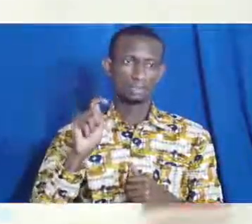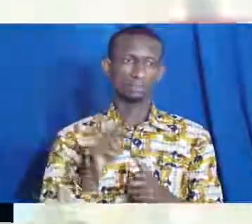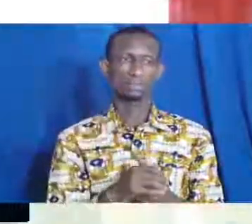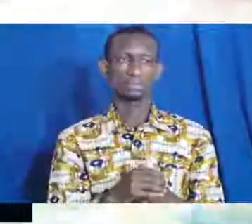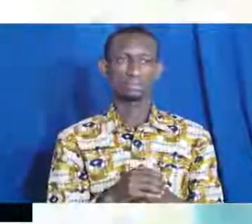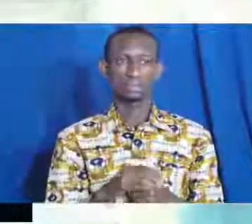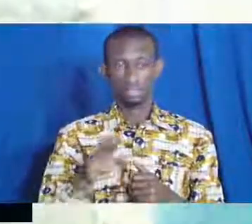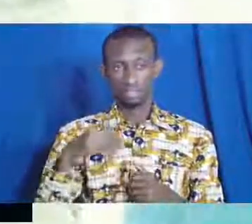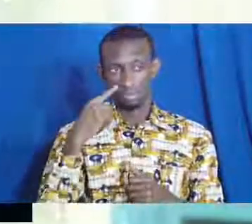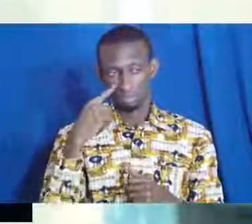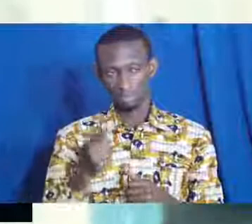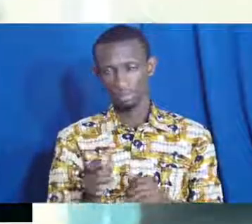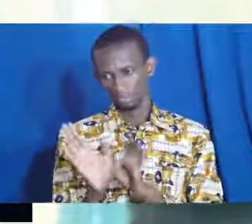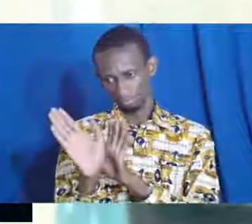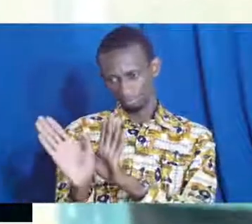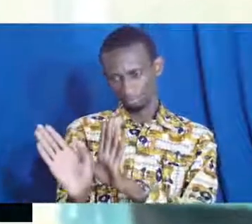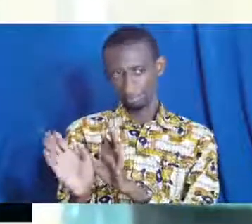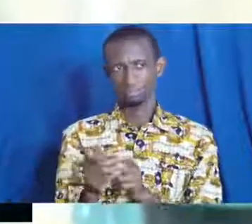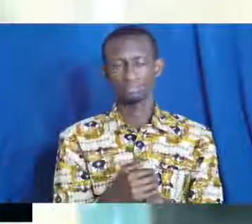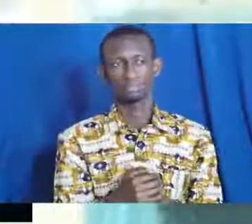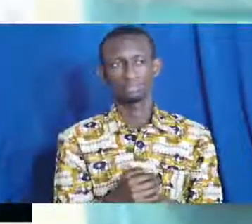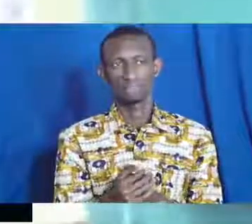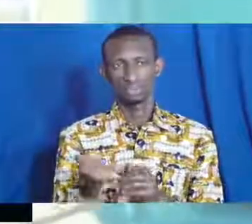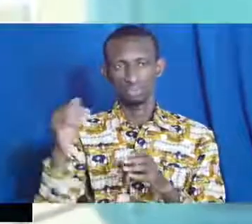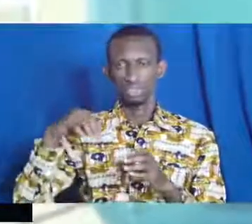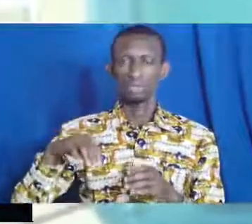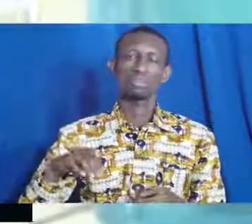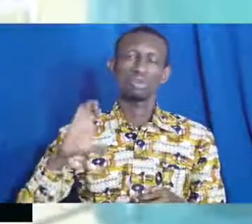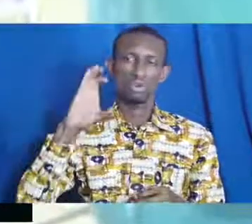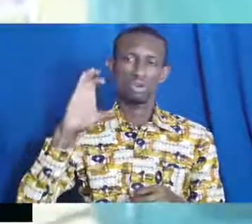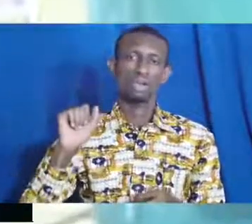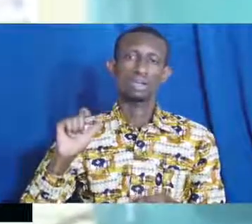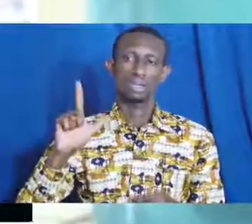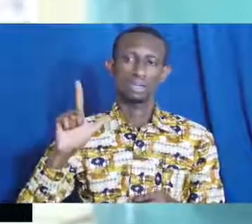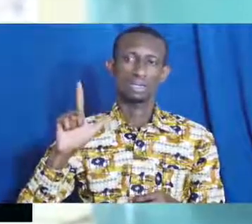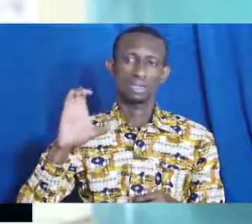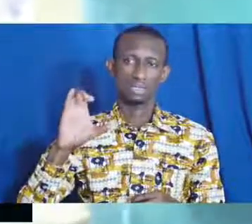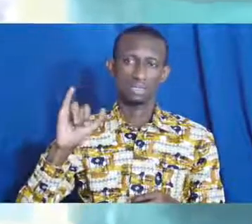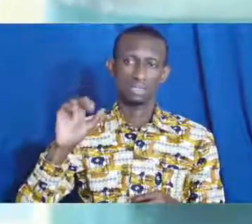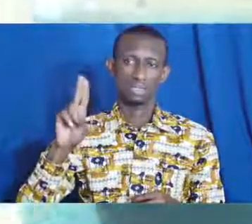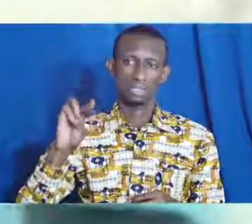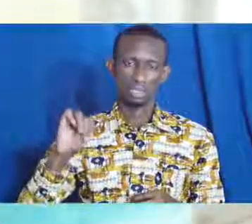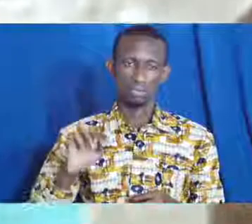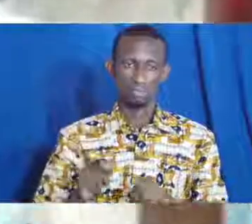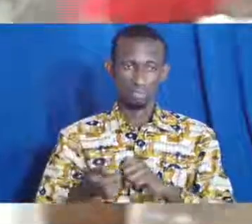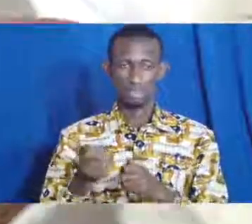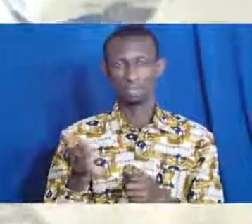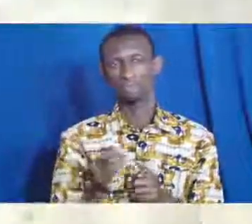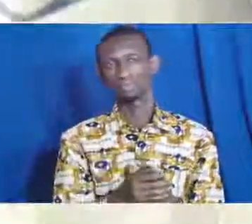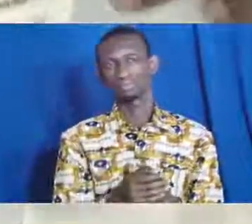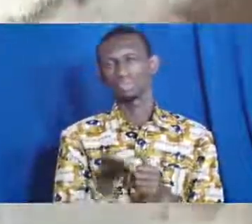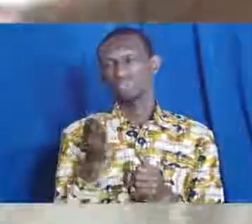Then we'll have to put there little calcium metal. So this is also